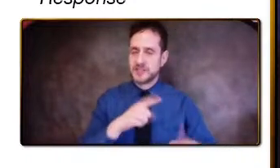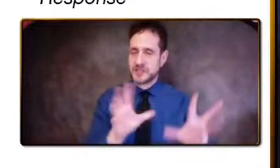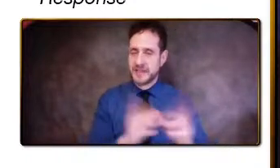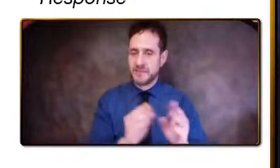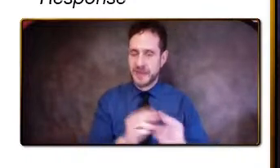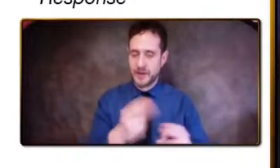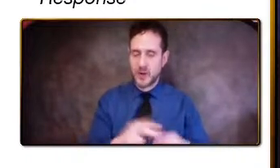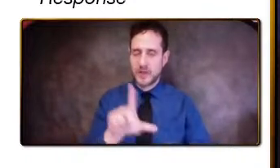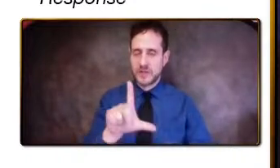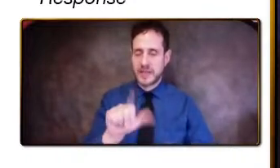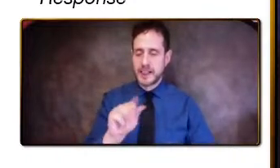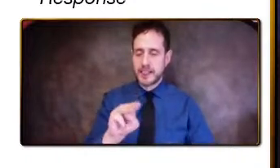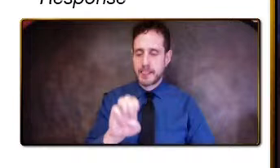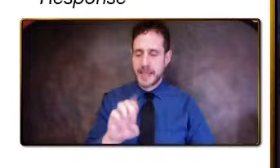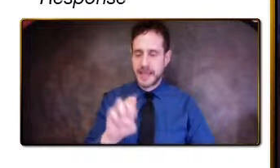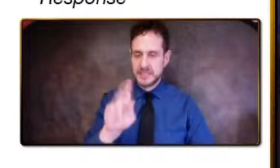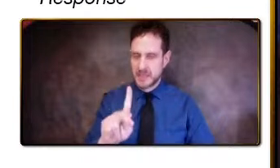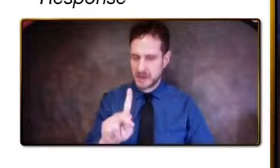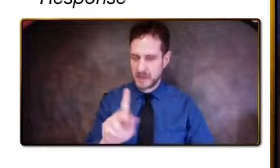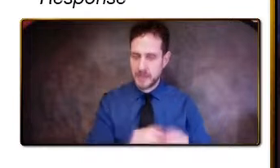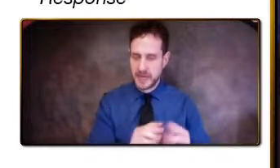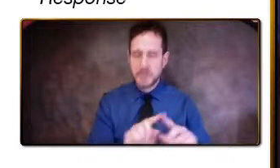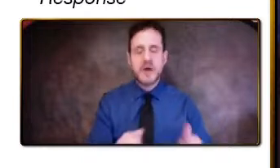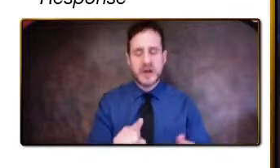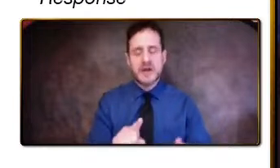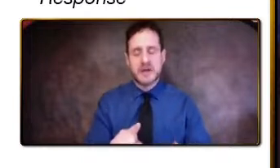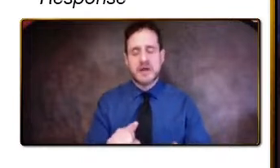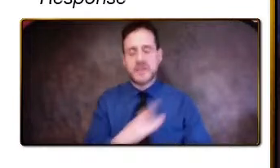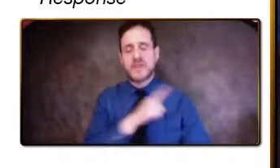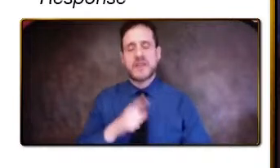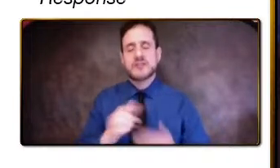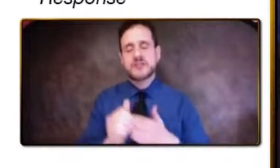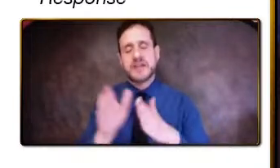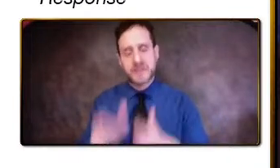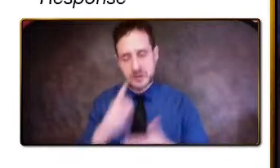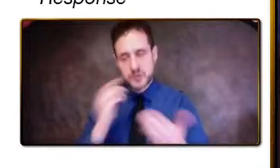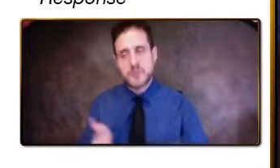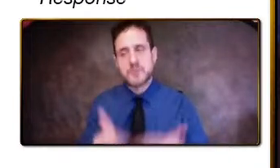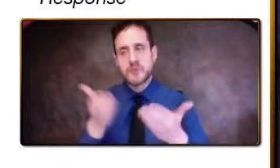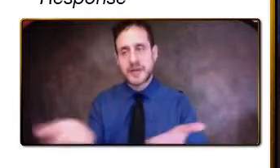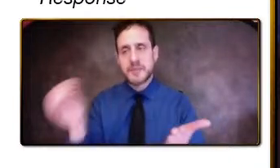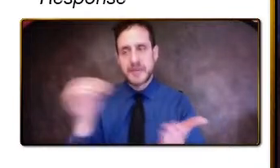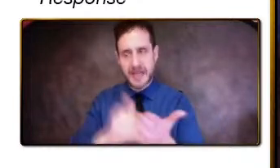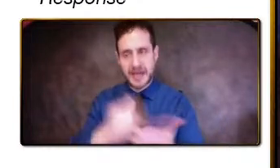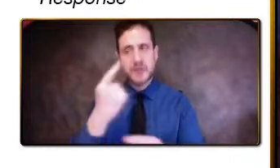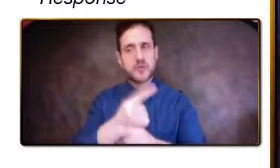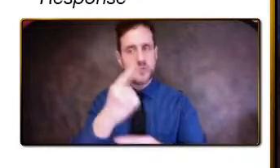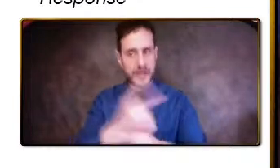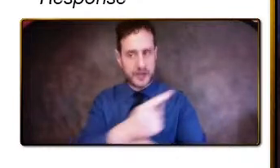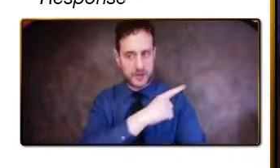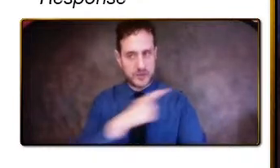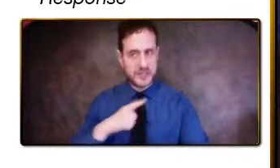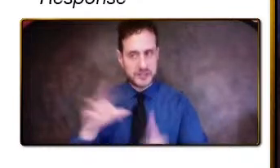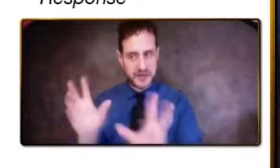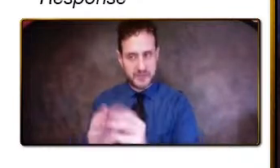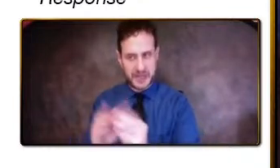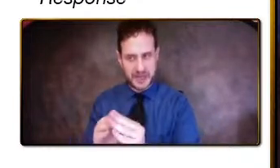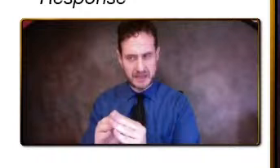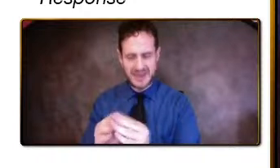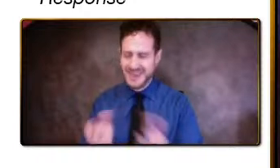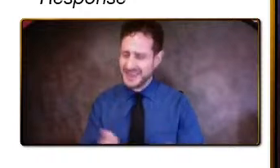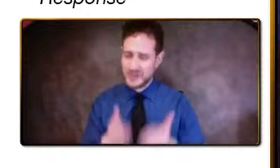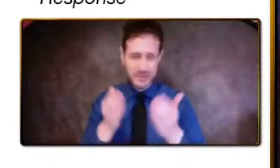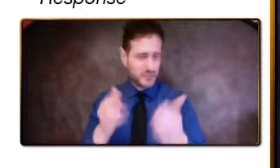a commitment from the leaders that it will be brought up in the regular session. Remember, this was brought up at 3, 4 in the morning,